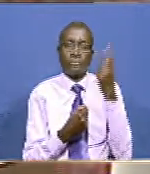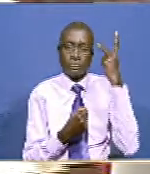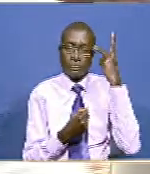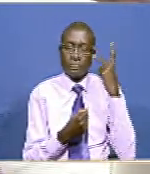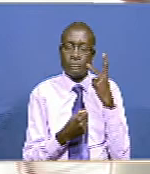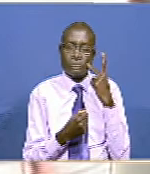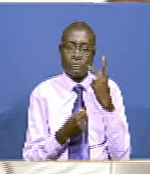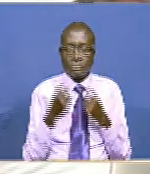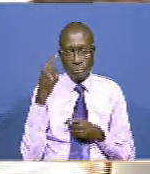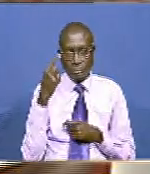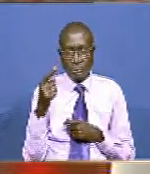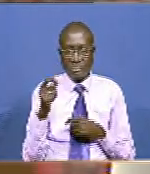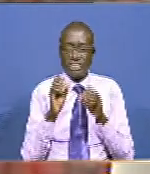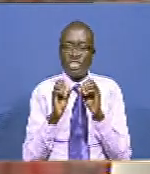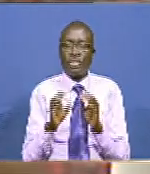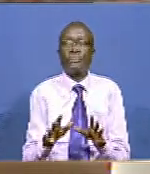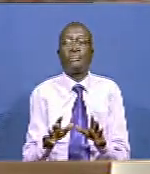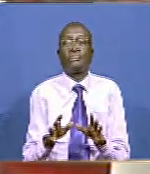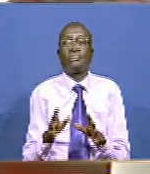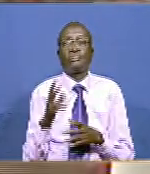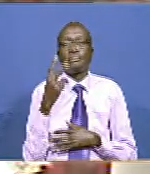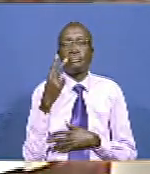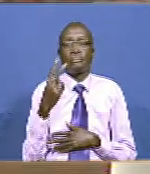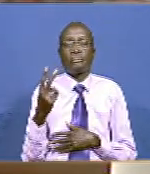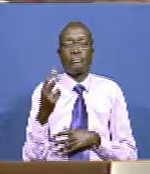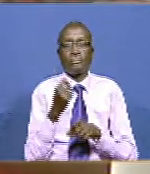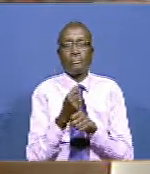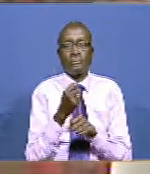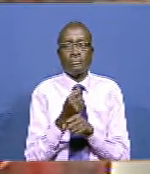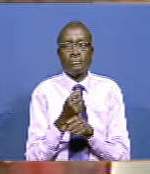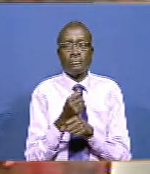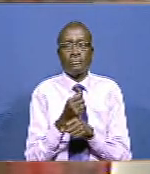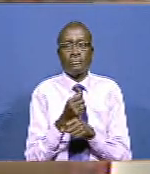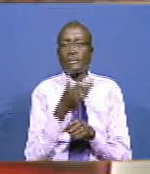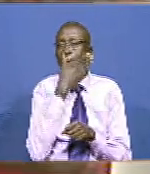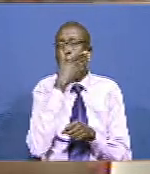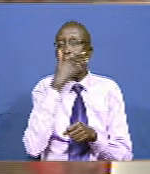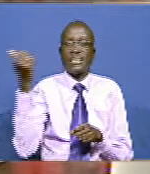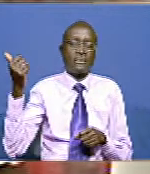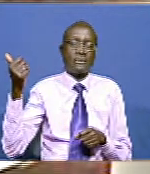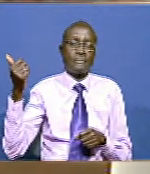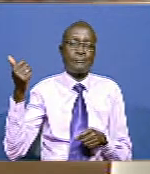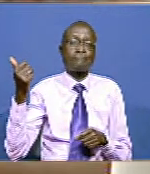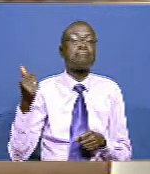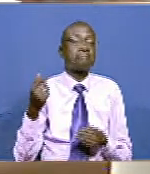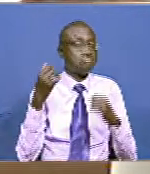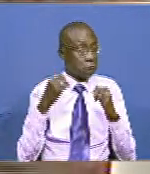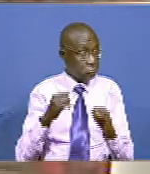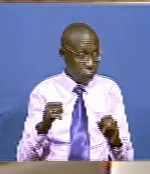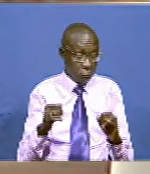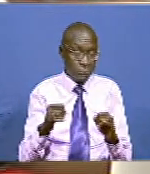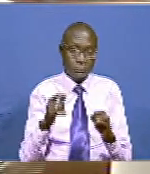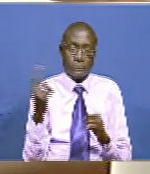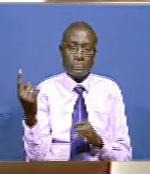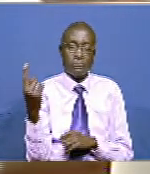think like you lost, you know. So what I say is, just do your thing and do it to your level best. Like, give it your best shot ever. And siku